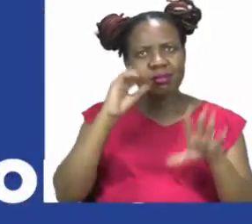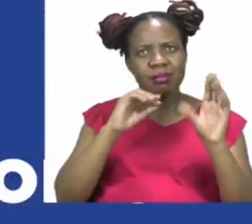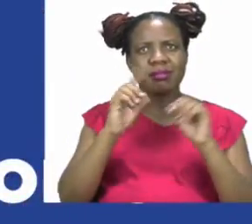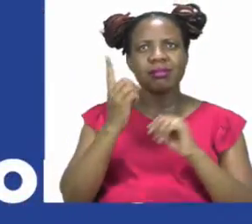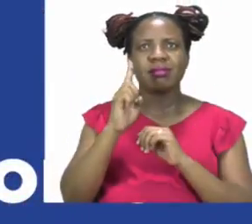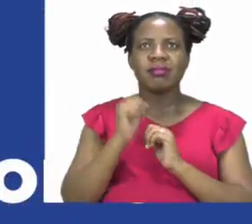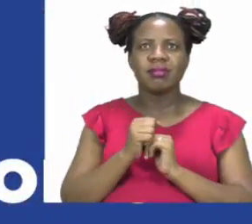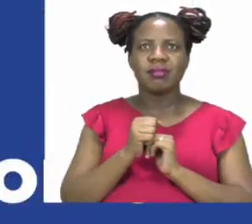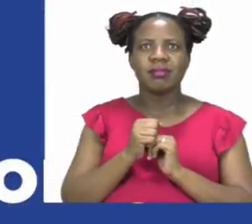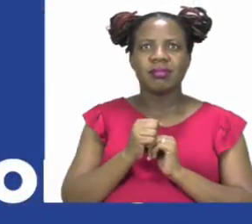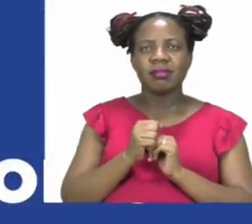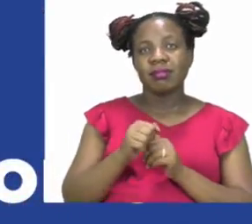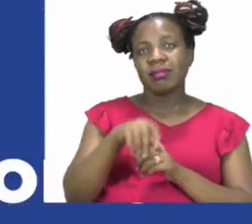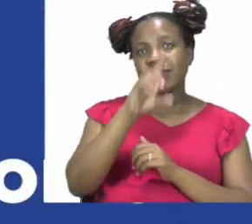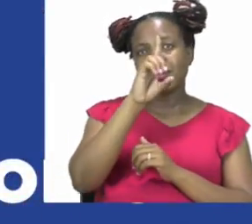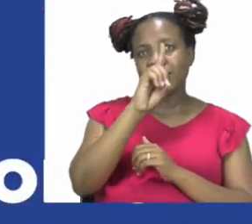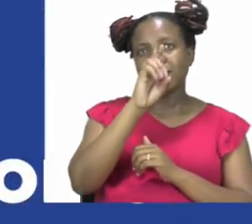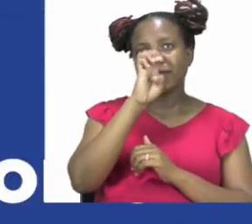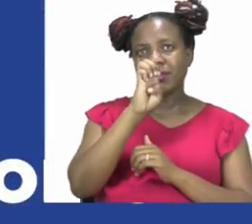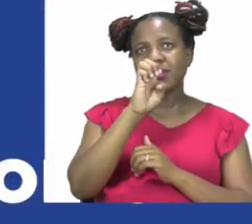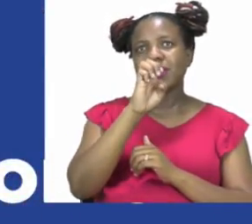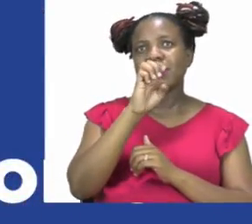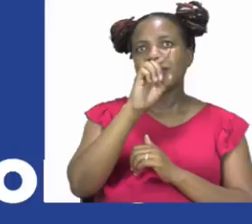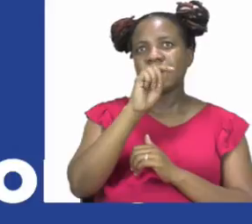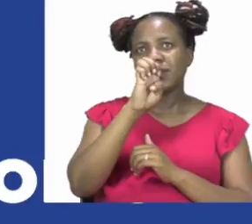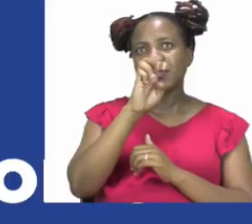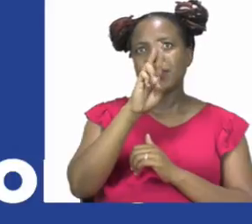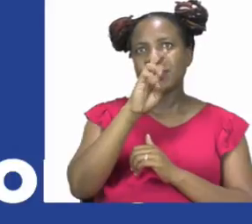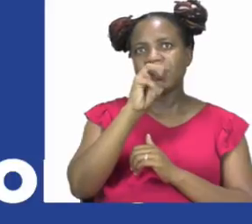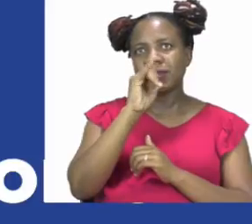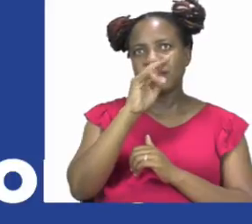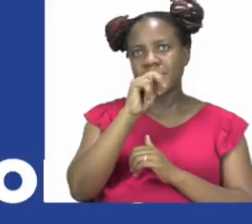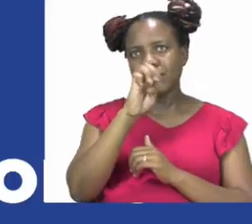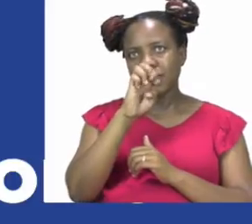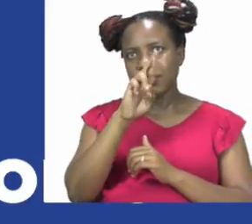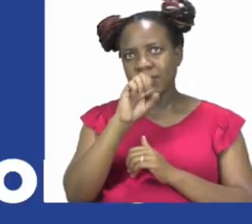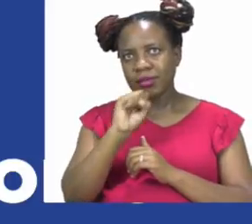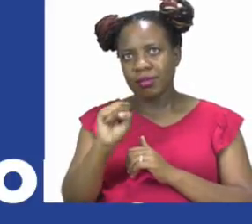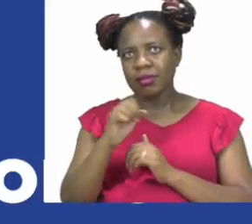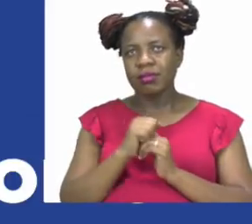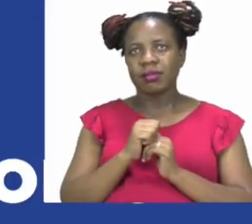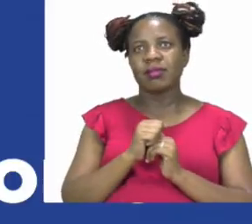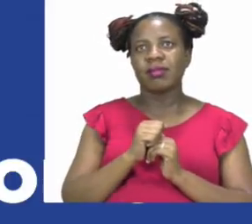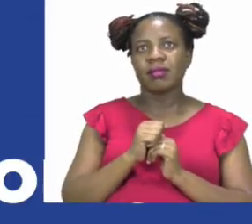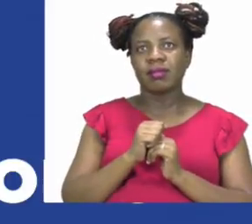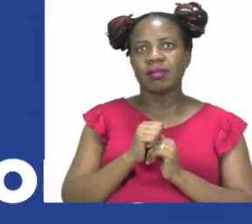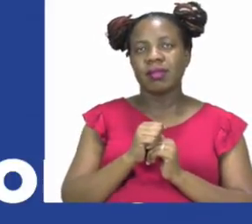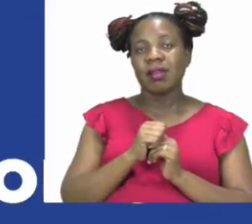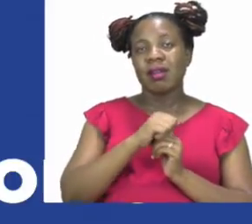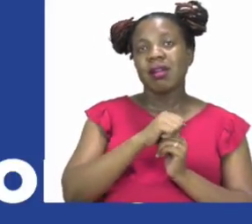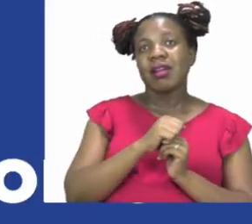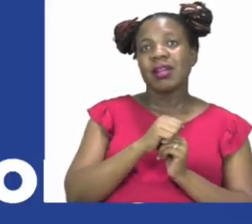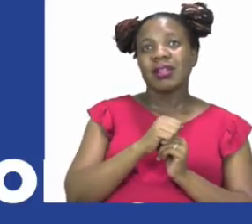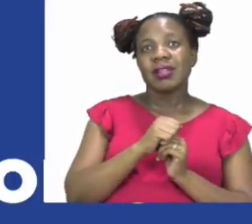today. In today's lesson, we'll do determiners, present continuous tense,